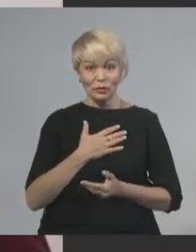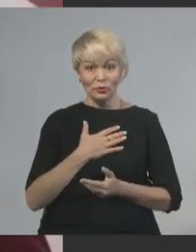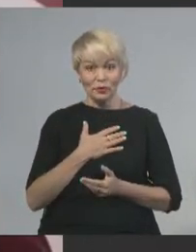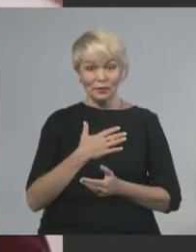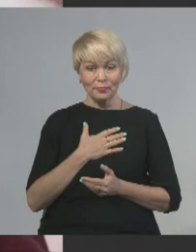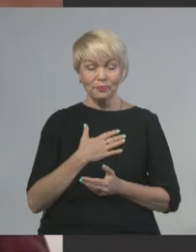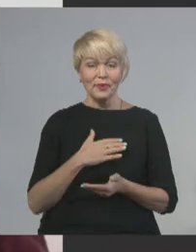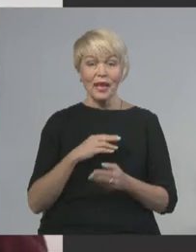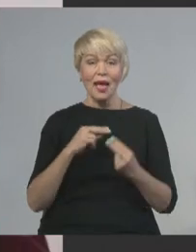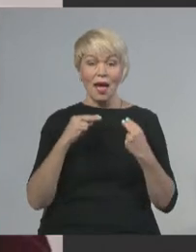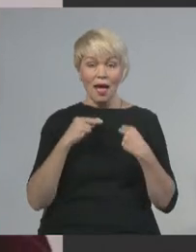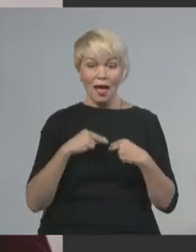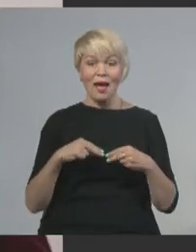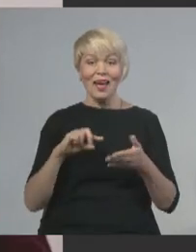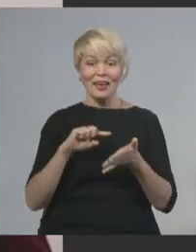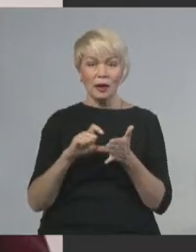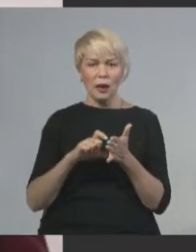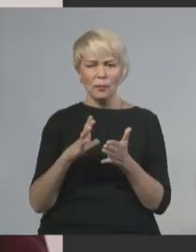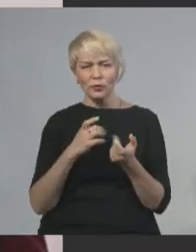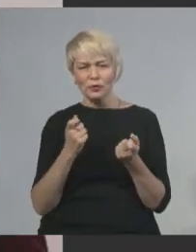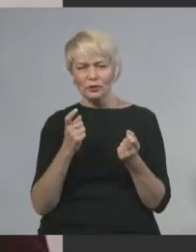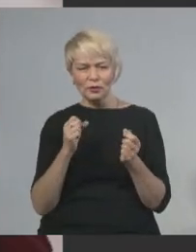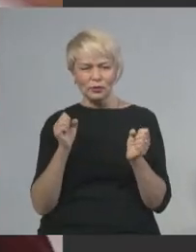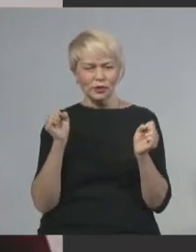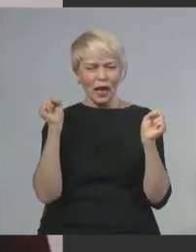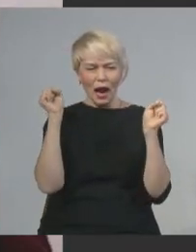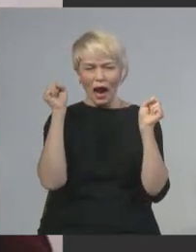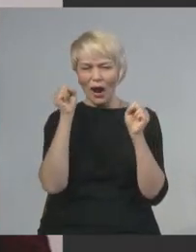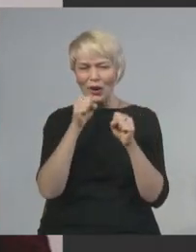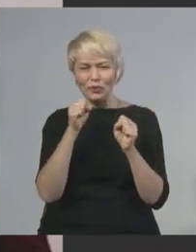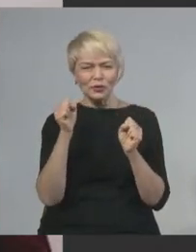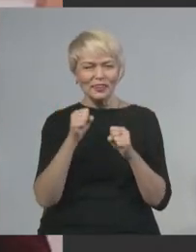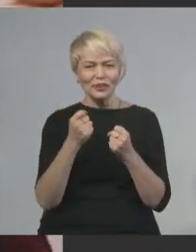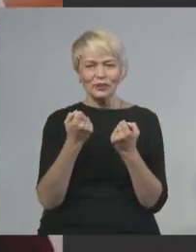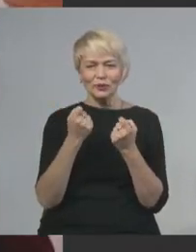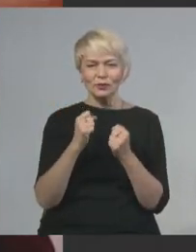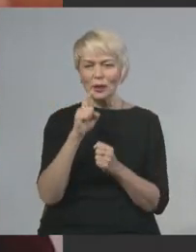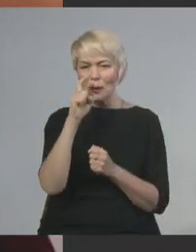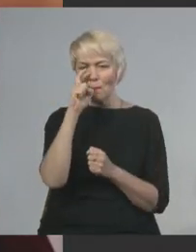and and it was you have a collective brainstormings